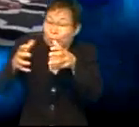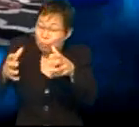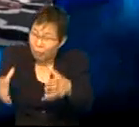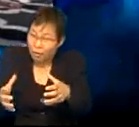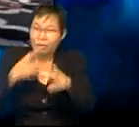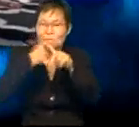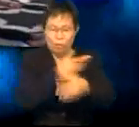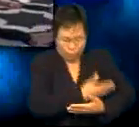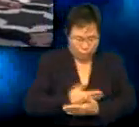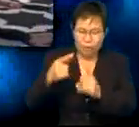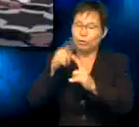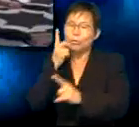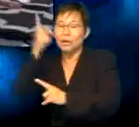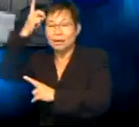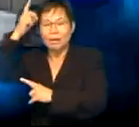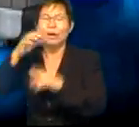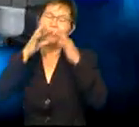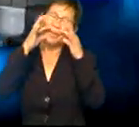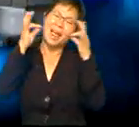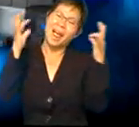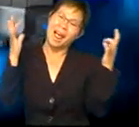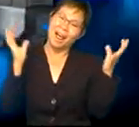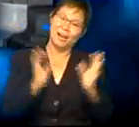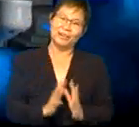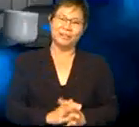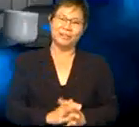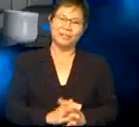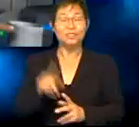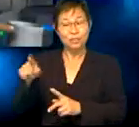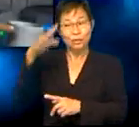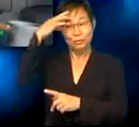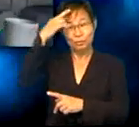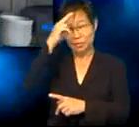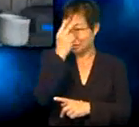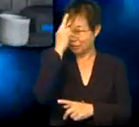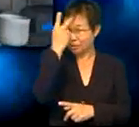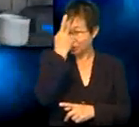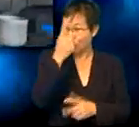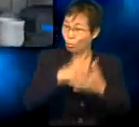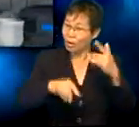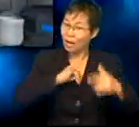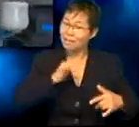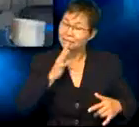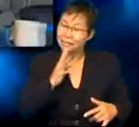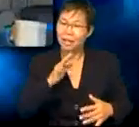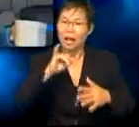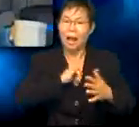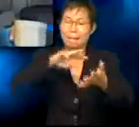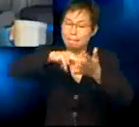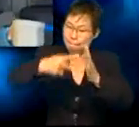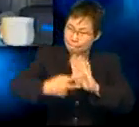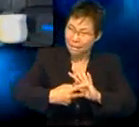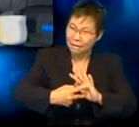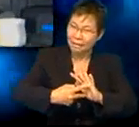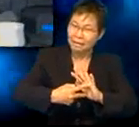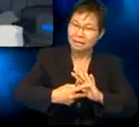baby to an adult. Oh no, you misunderstood what I said. What I meant